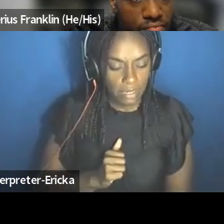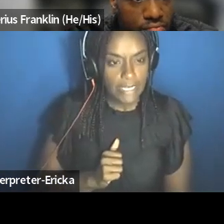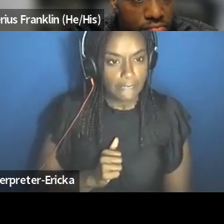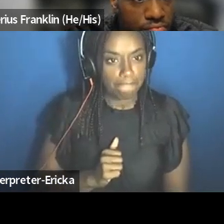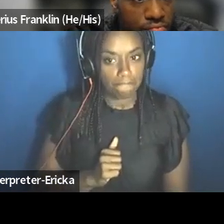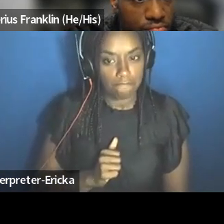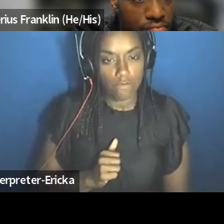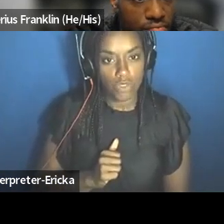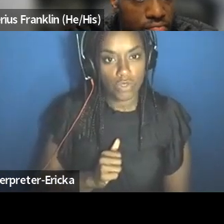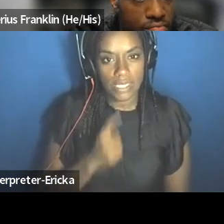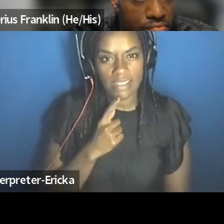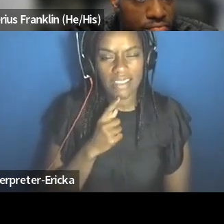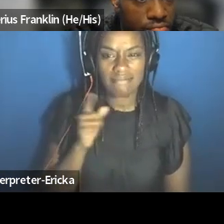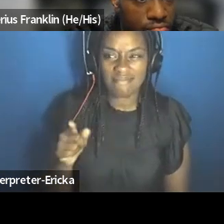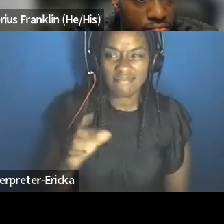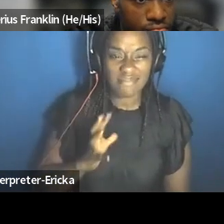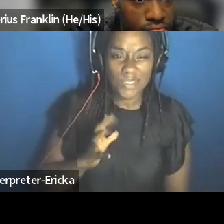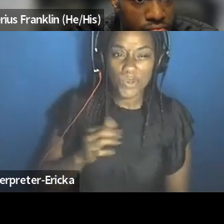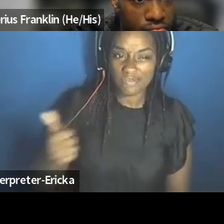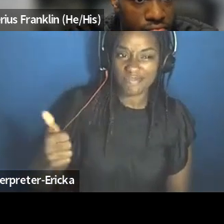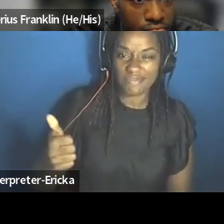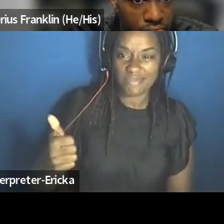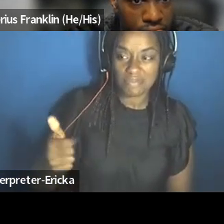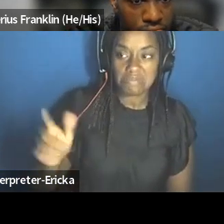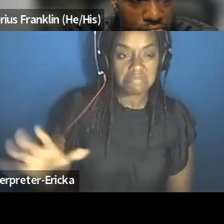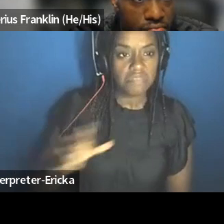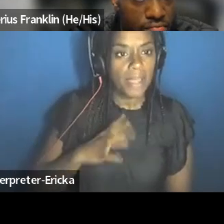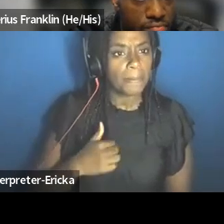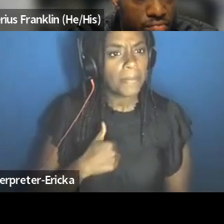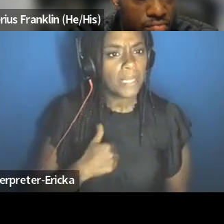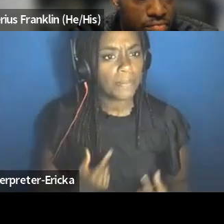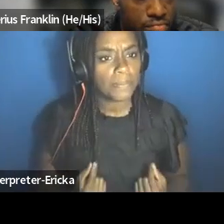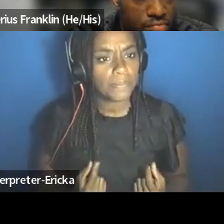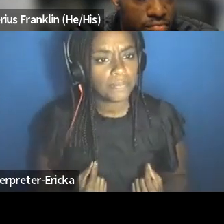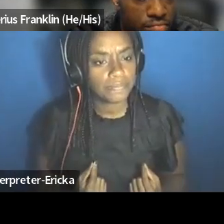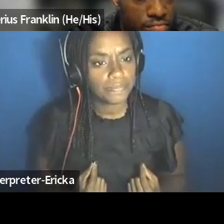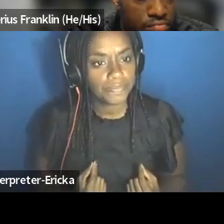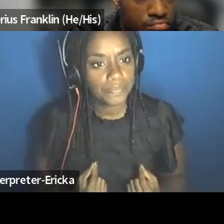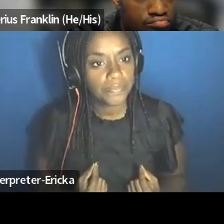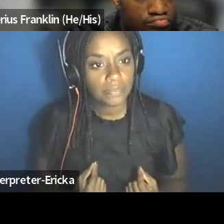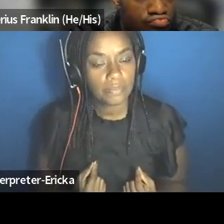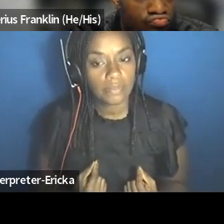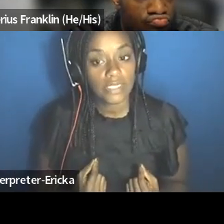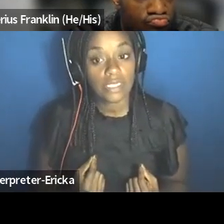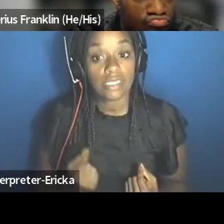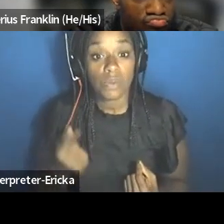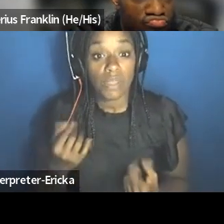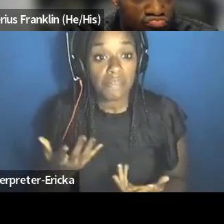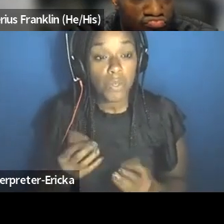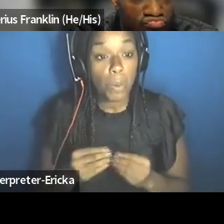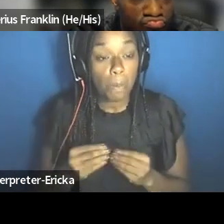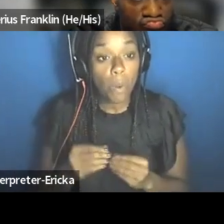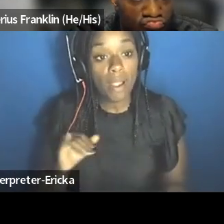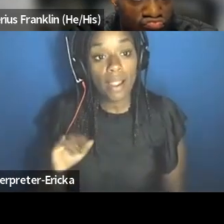he's doing that. But now, what can I do? What can I give? And so if you are more introverted,